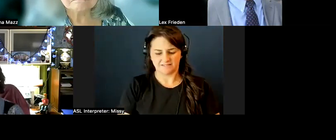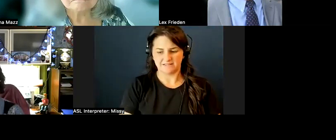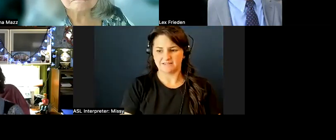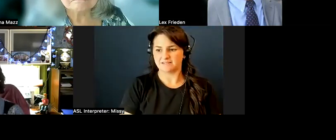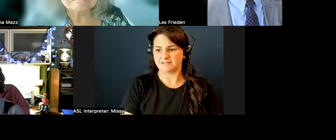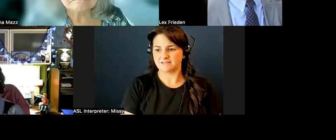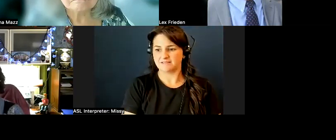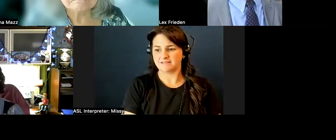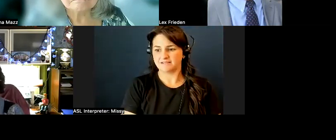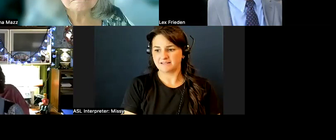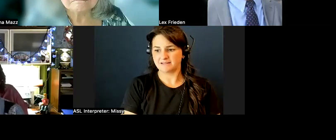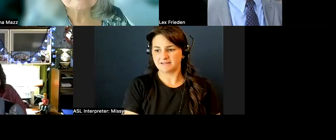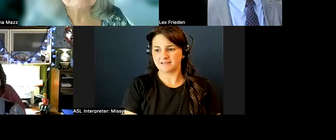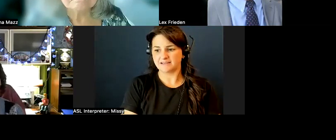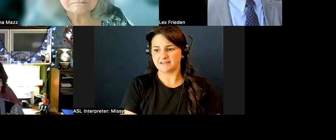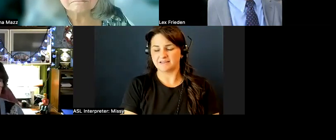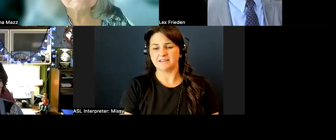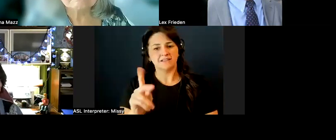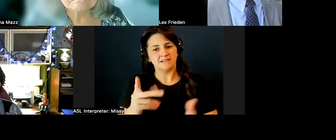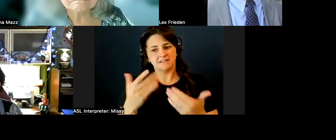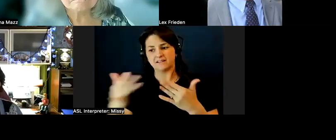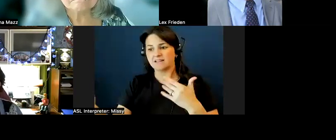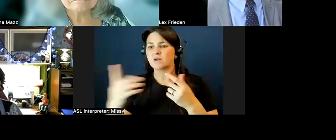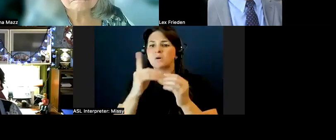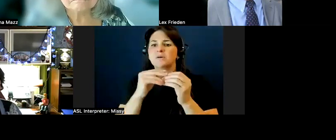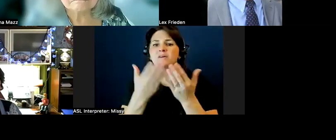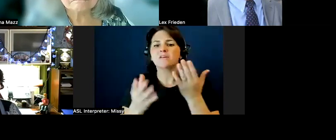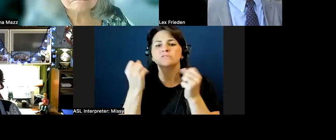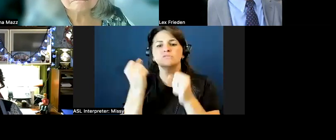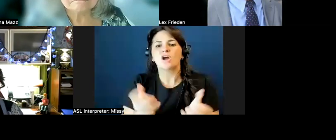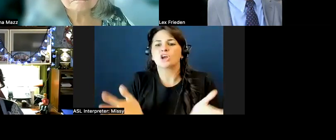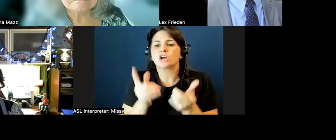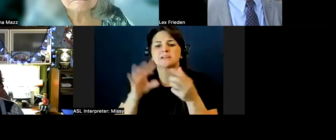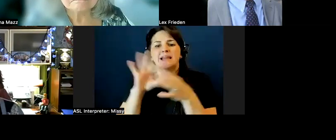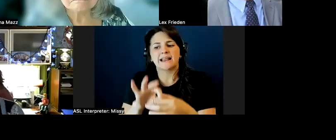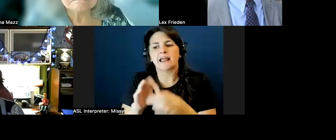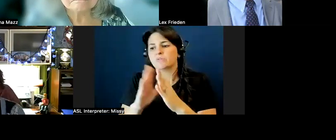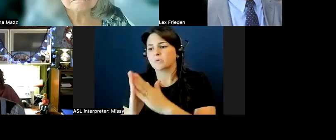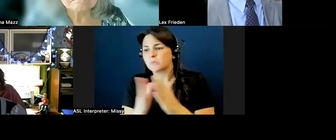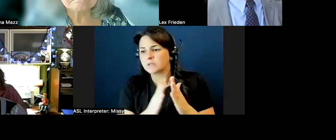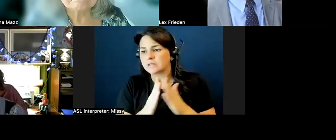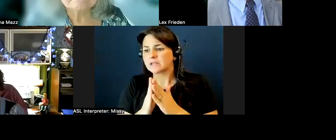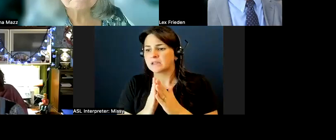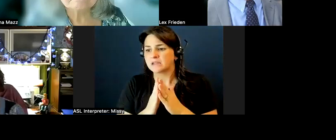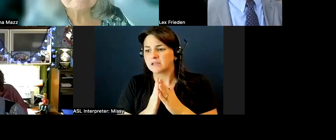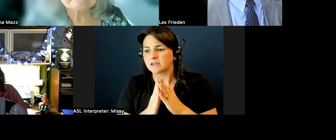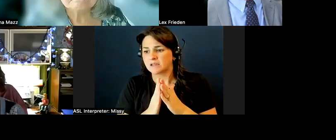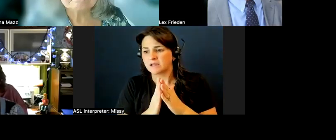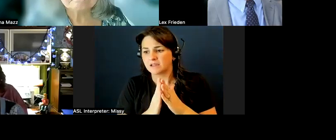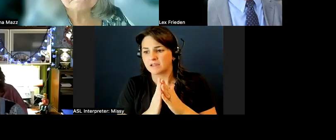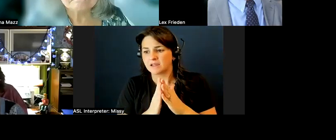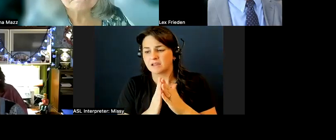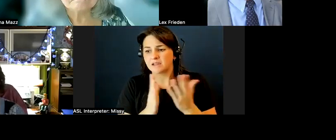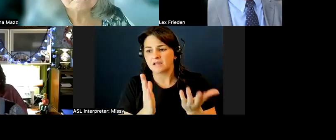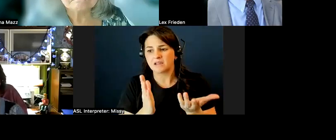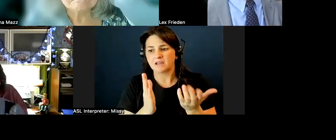so it goes. If I just say one thing, really strongly encourage you to connect with your community and find out who the organizations